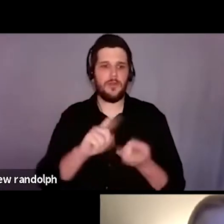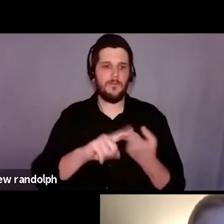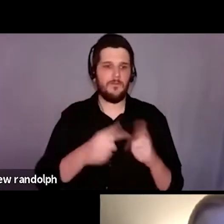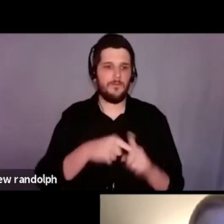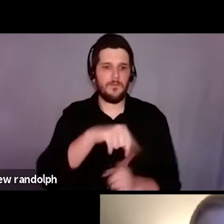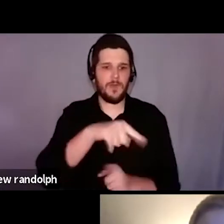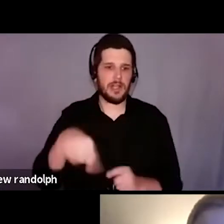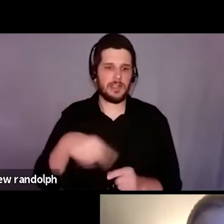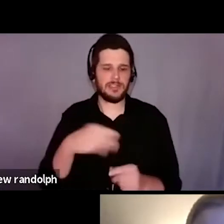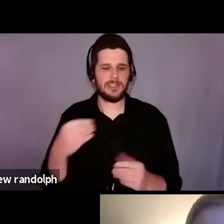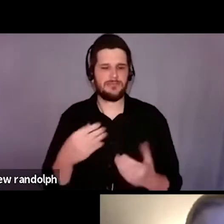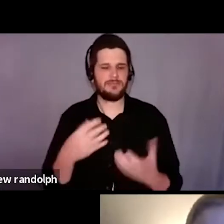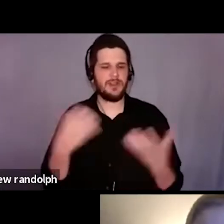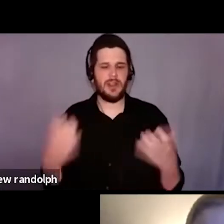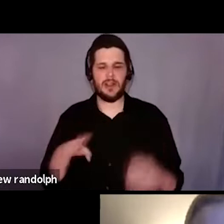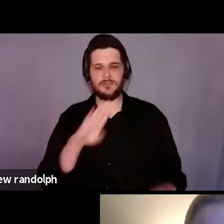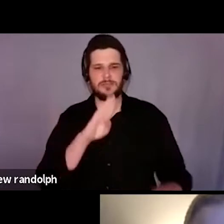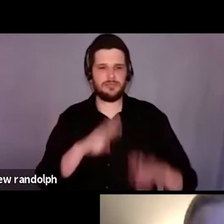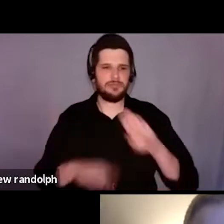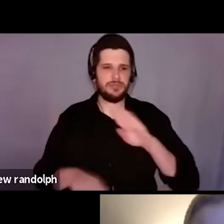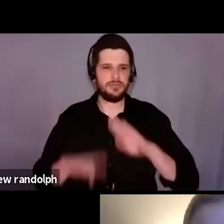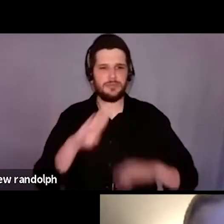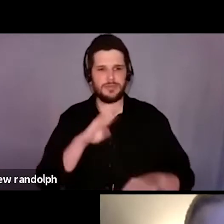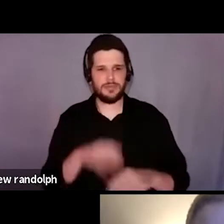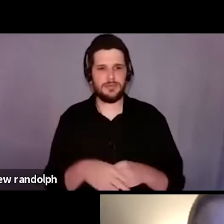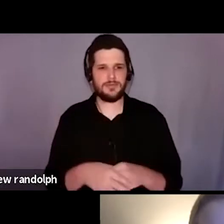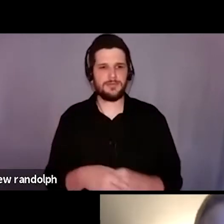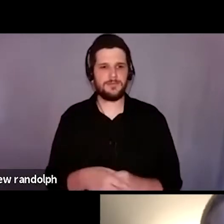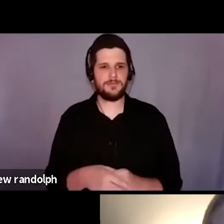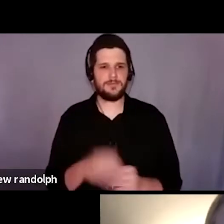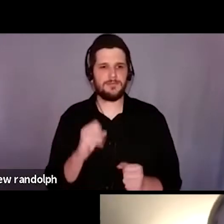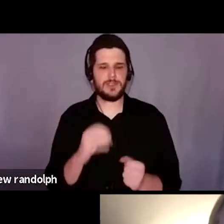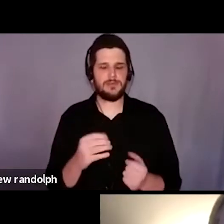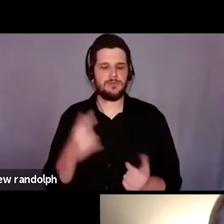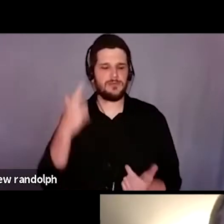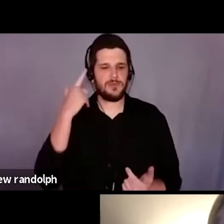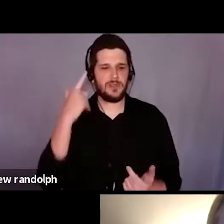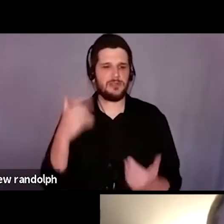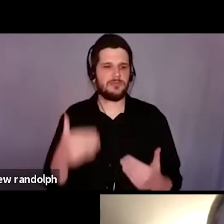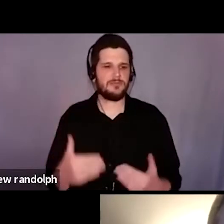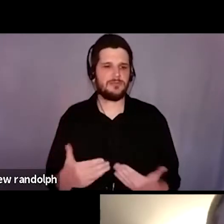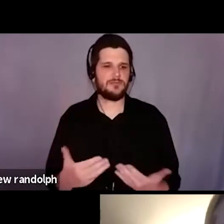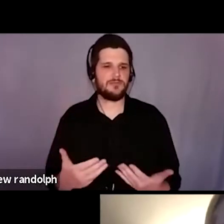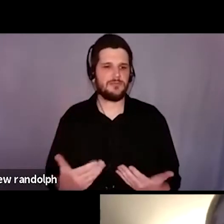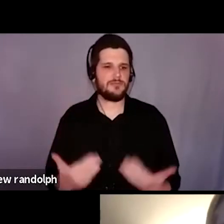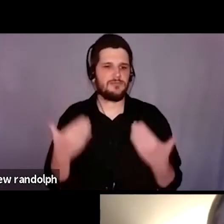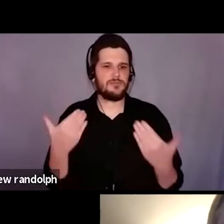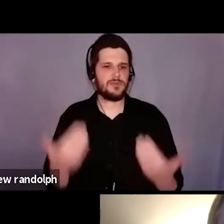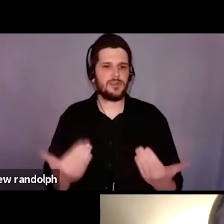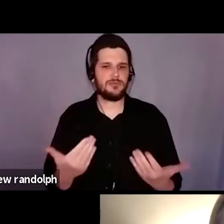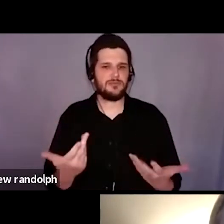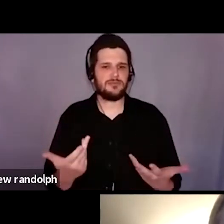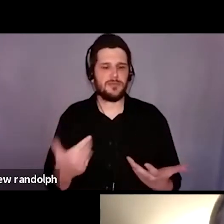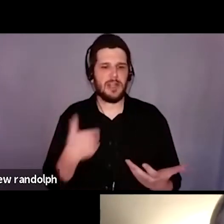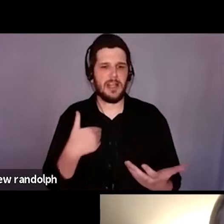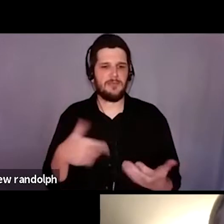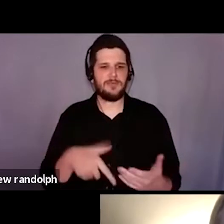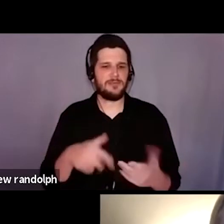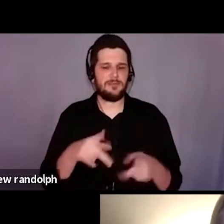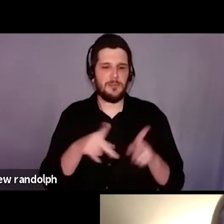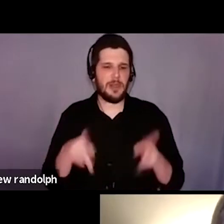having so much frustration over. And so we thought, like, we've got this amazing space, so we may as